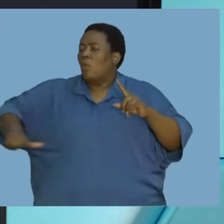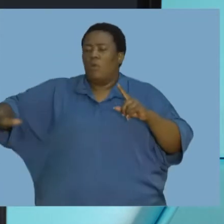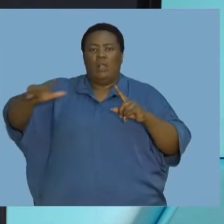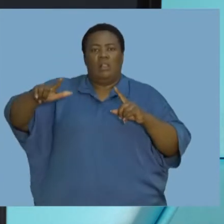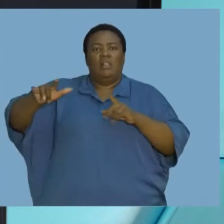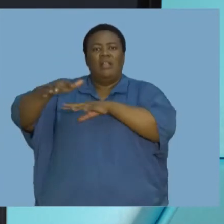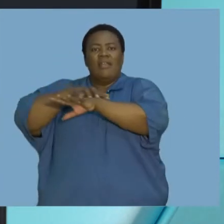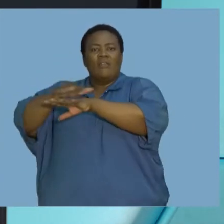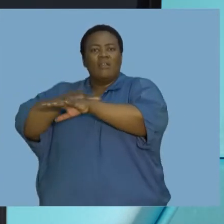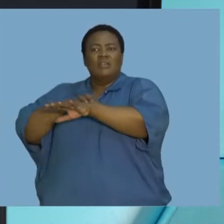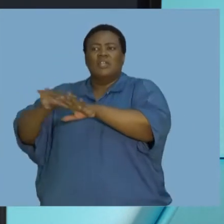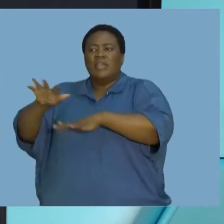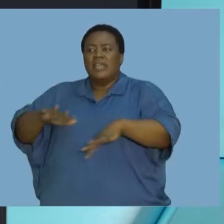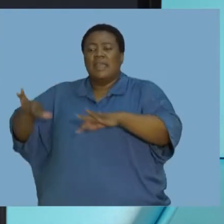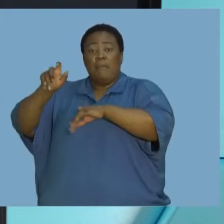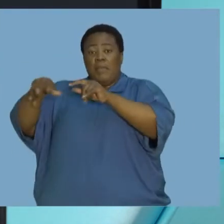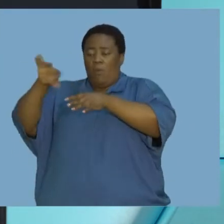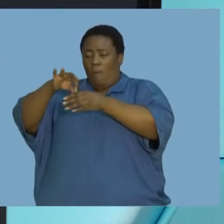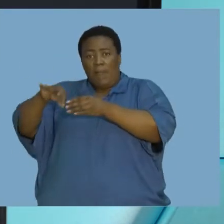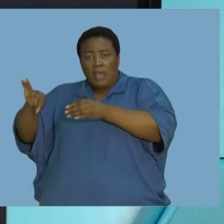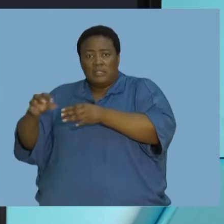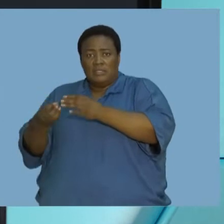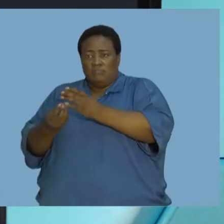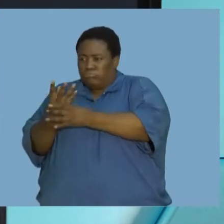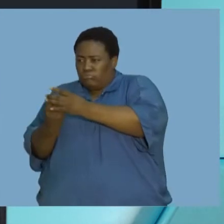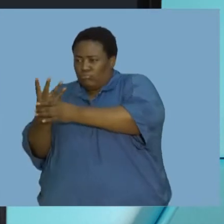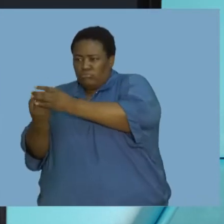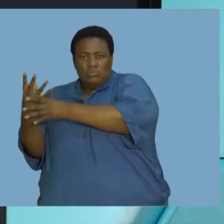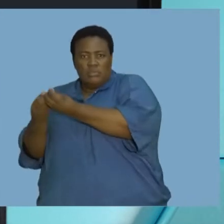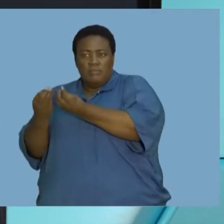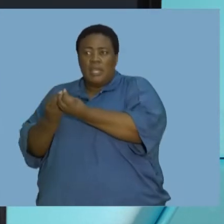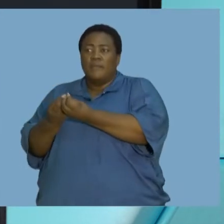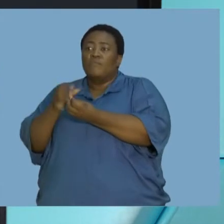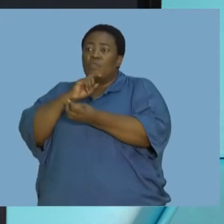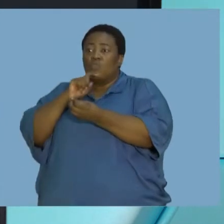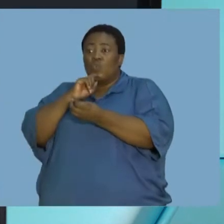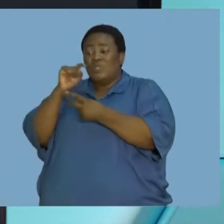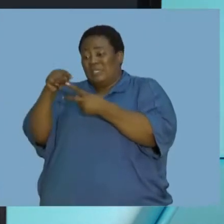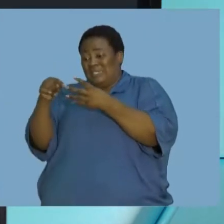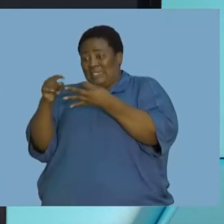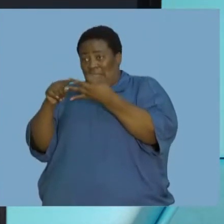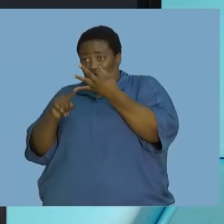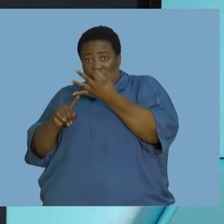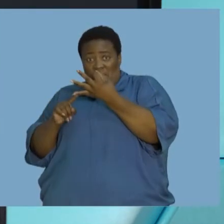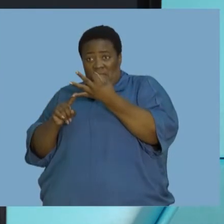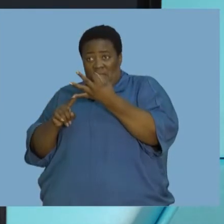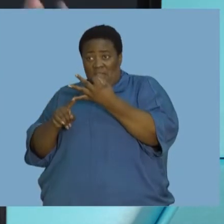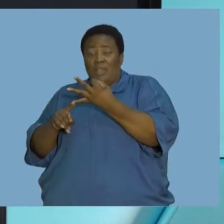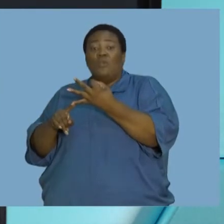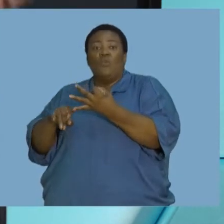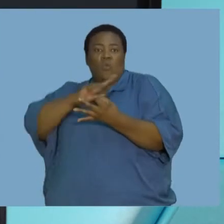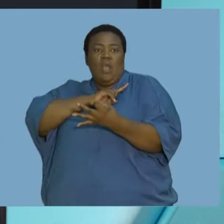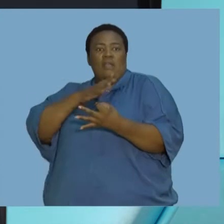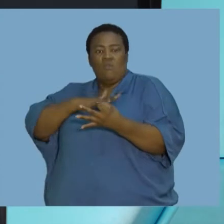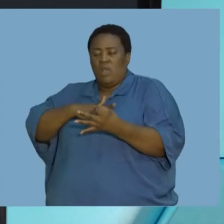local agricultural areas. So where people are planting and growing crop, and they are using nitrates and phosphates and nutrients to